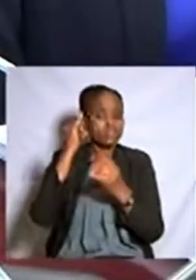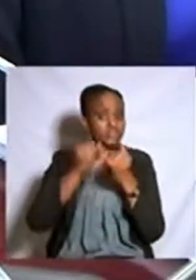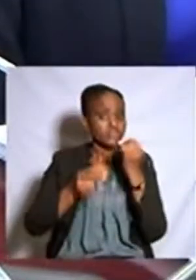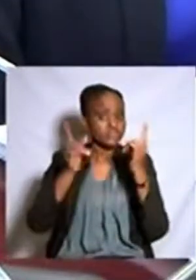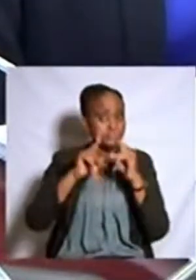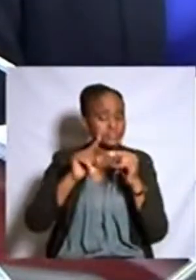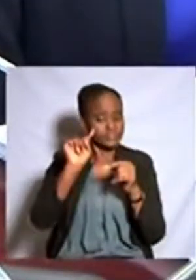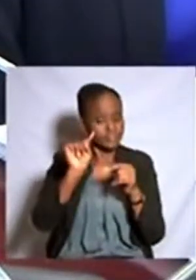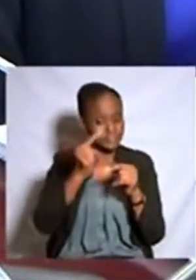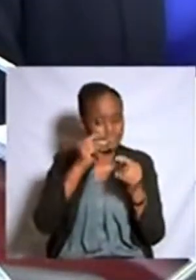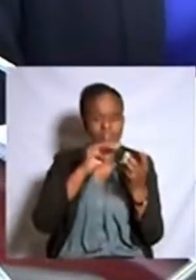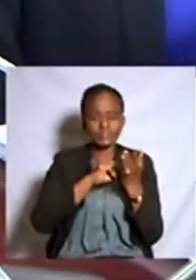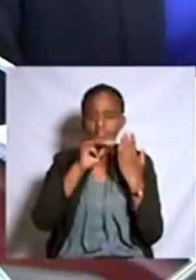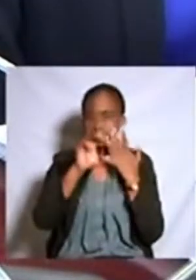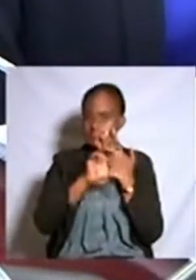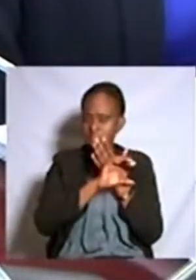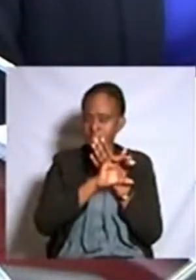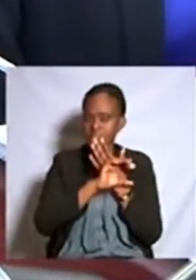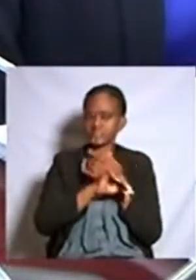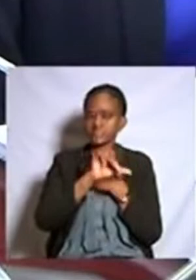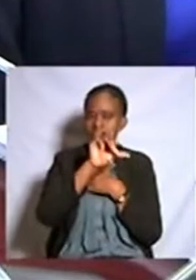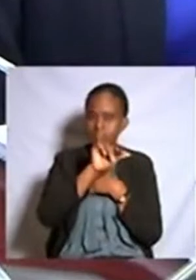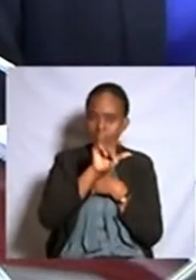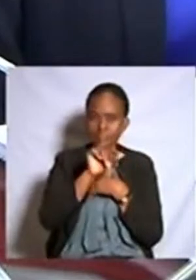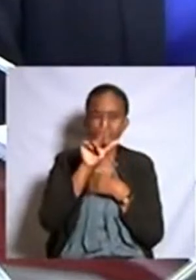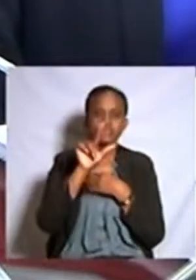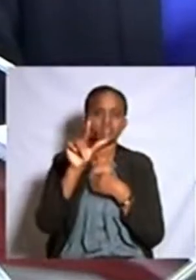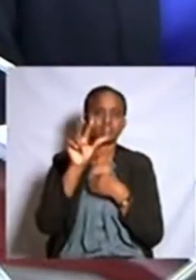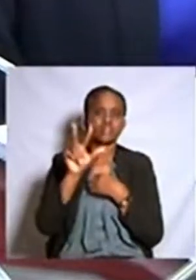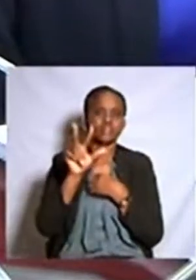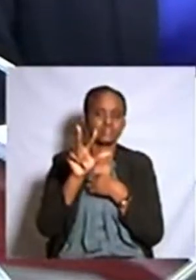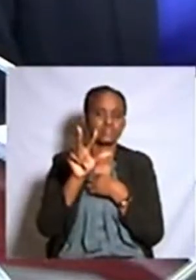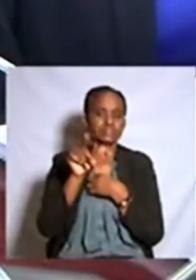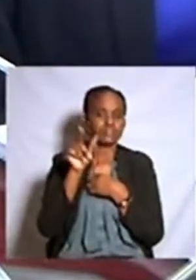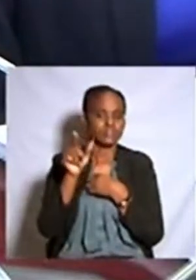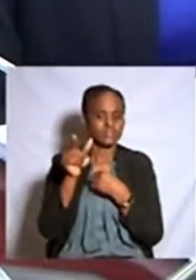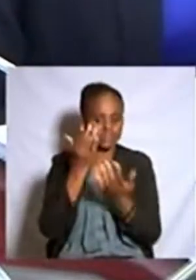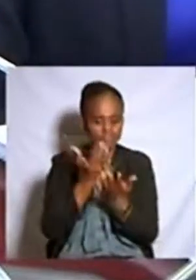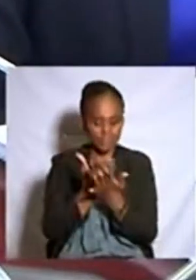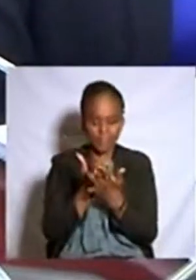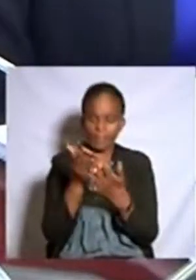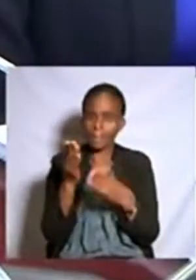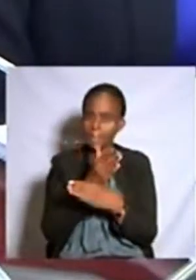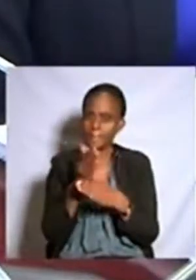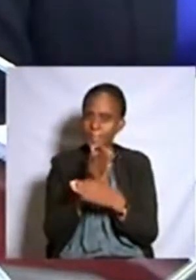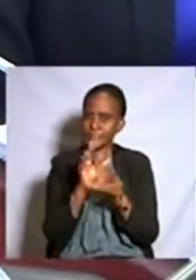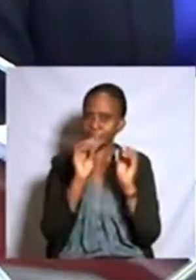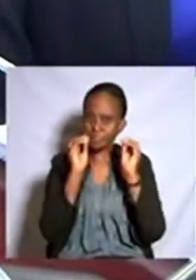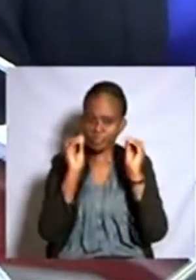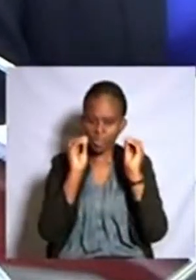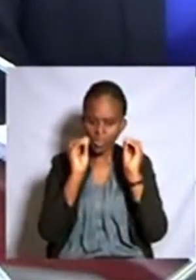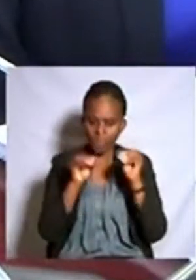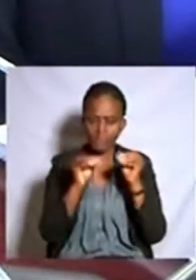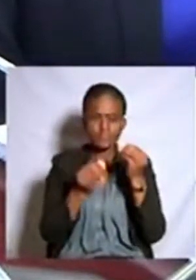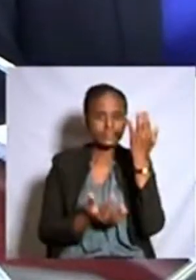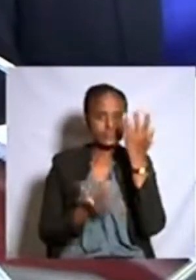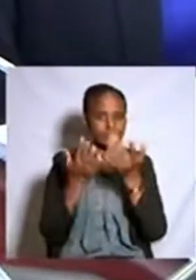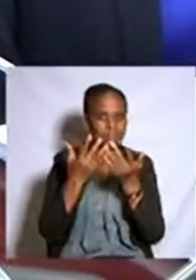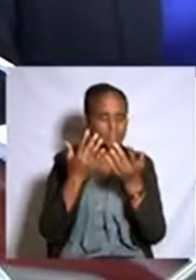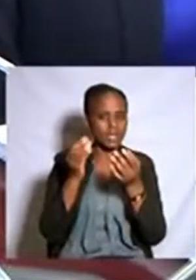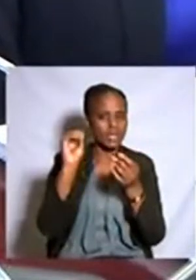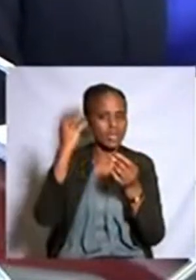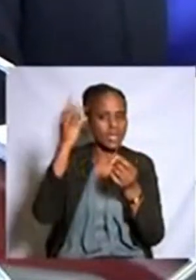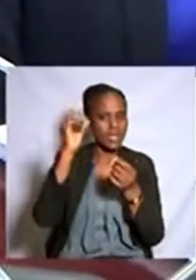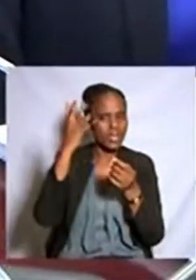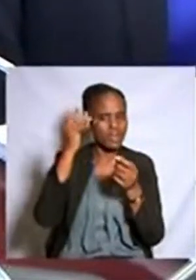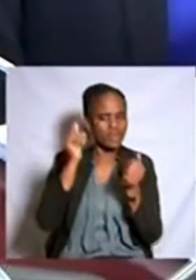by 1st March 2023. The tender for the installation of the fire alarm, smoke detectors